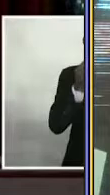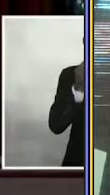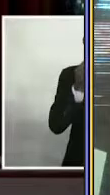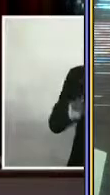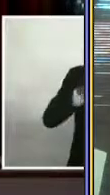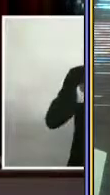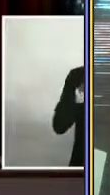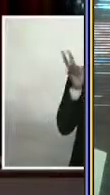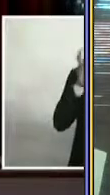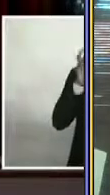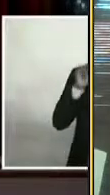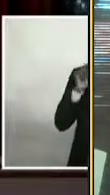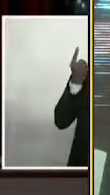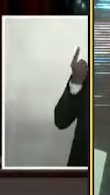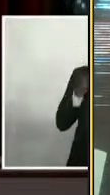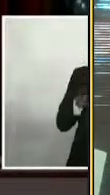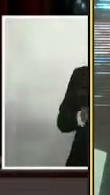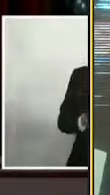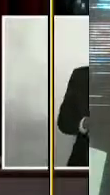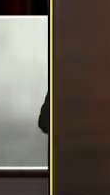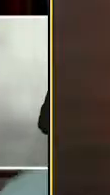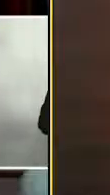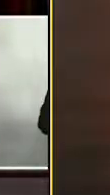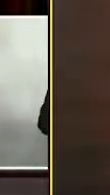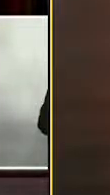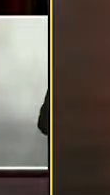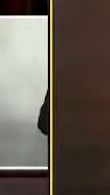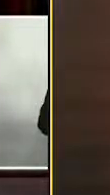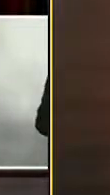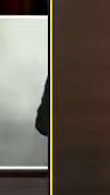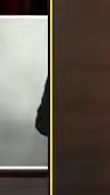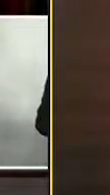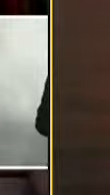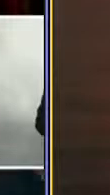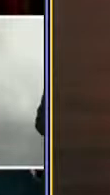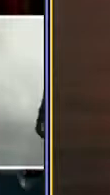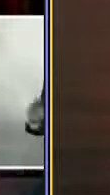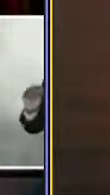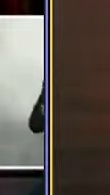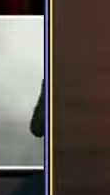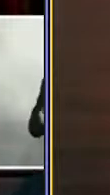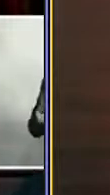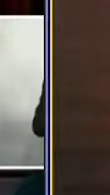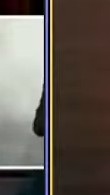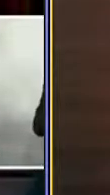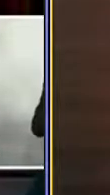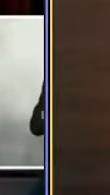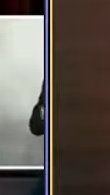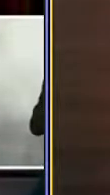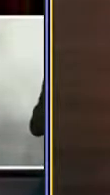I can't hear you. Can you hear me, Speaker?